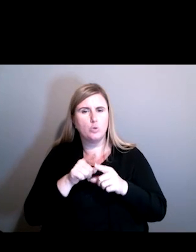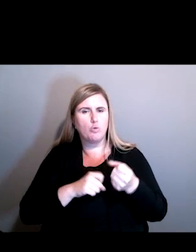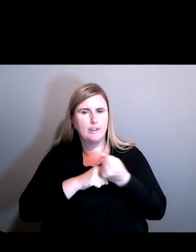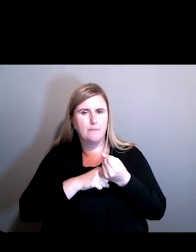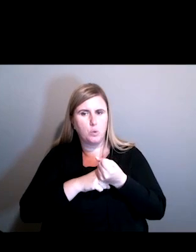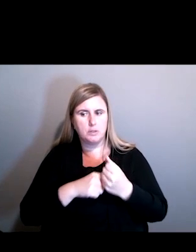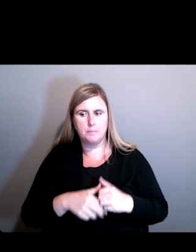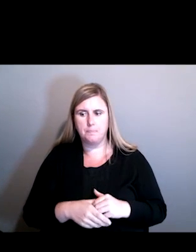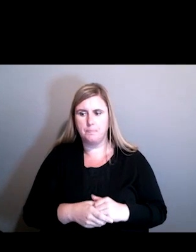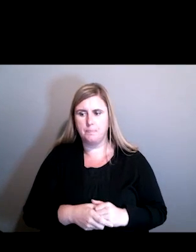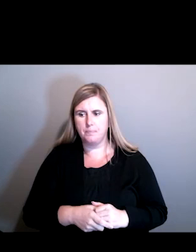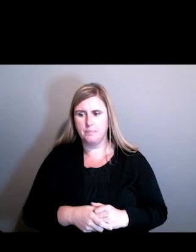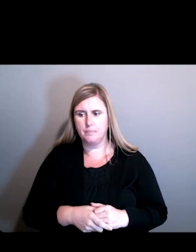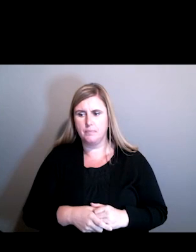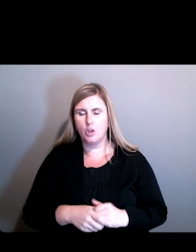reinforced.